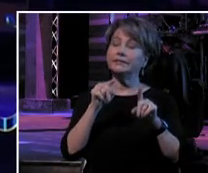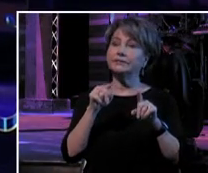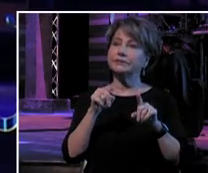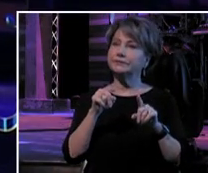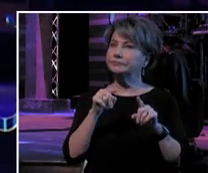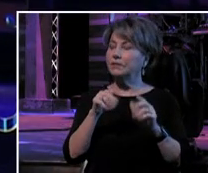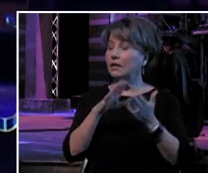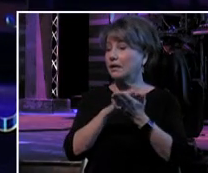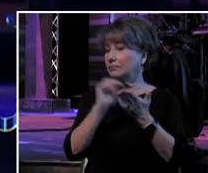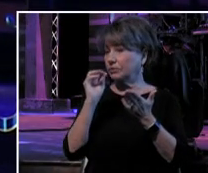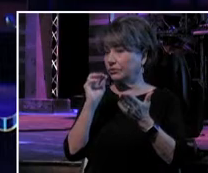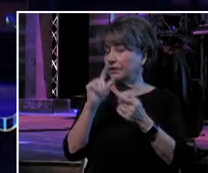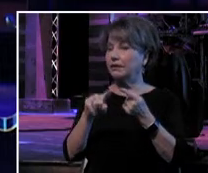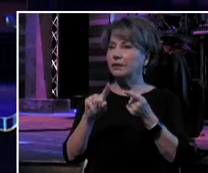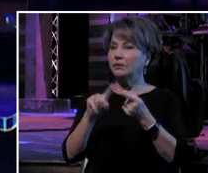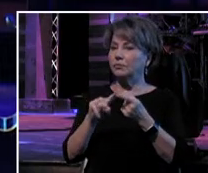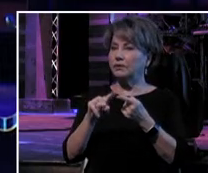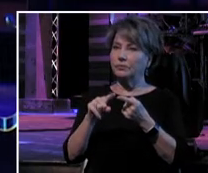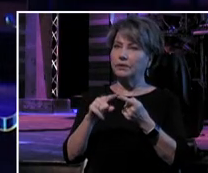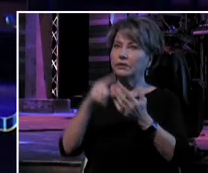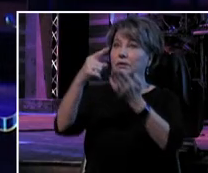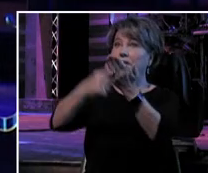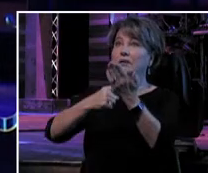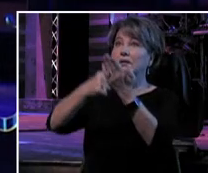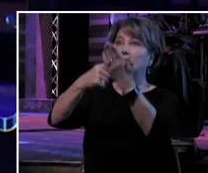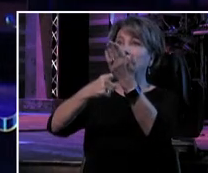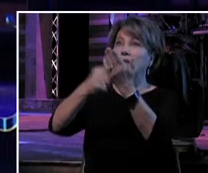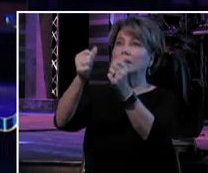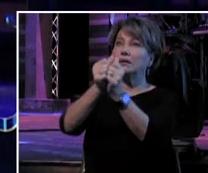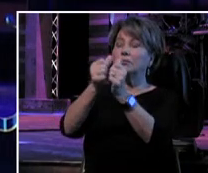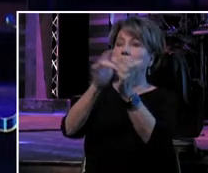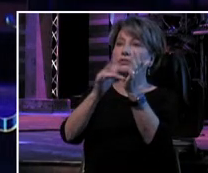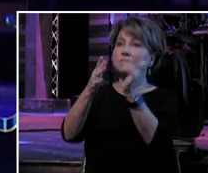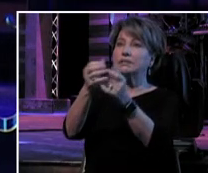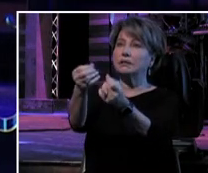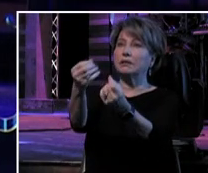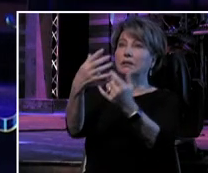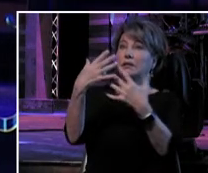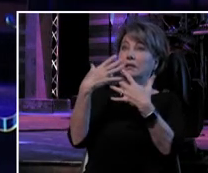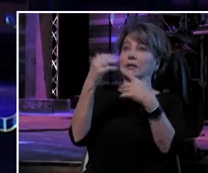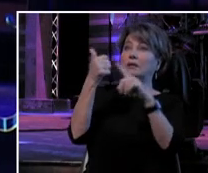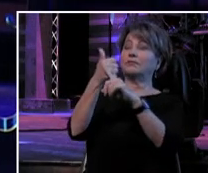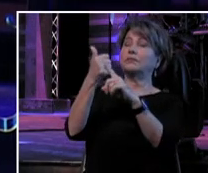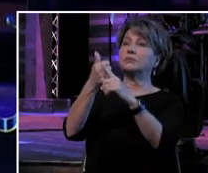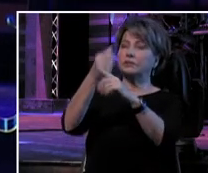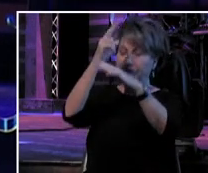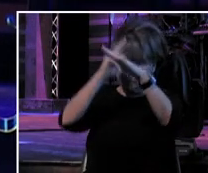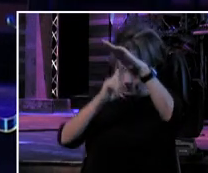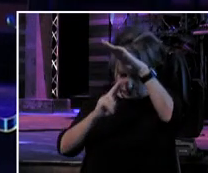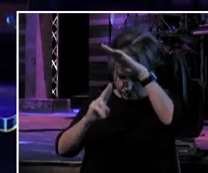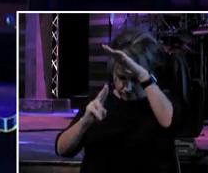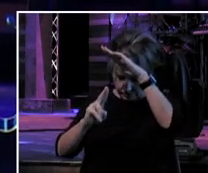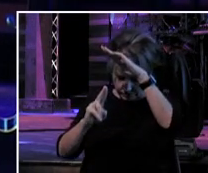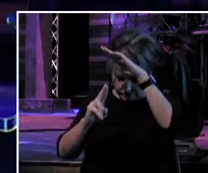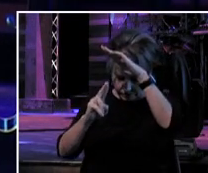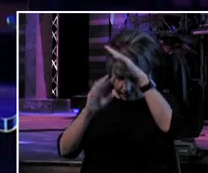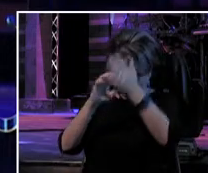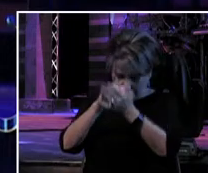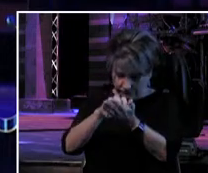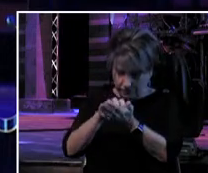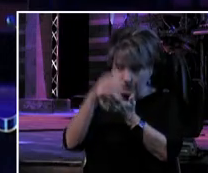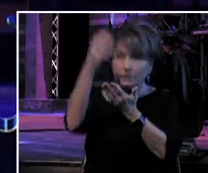out. When we're open with Jesus, he gives us more of who he is. When you're humble before him, he lifts you